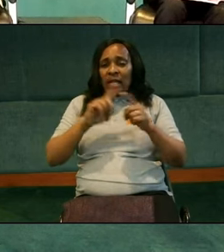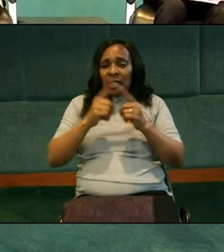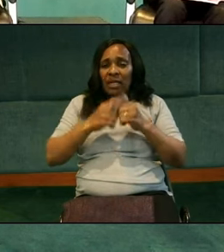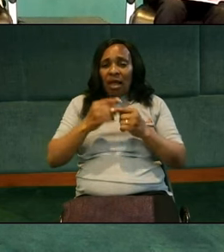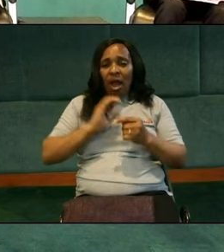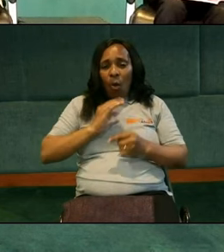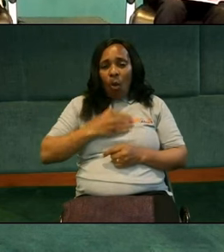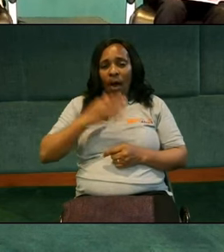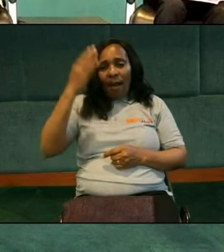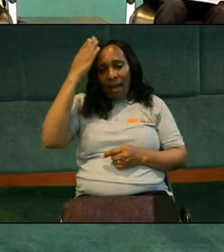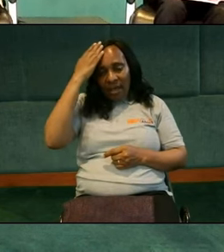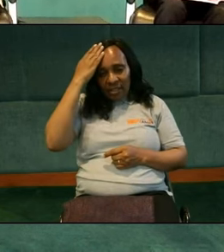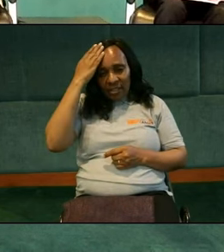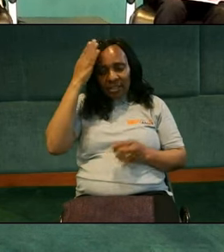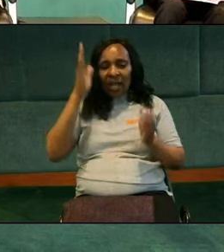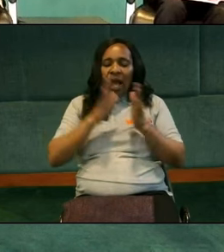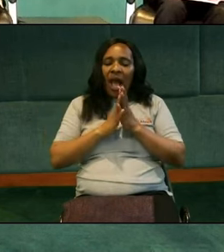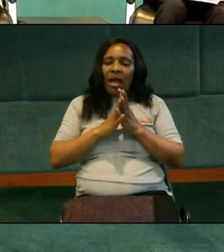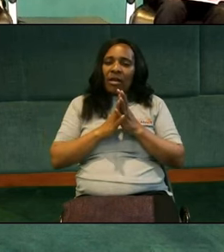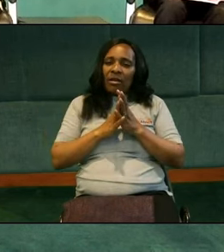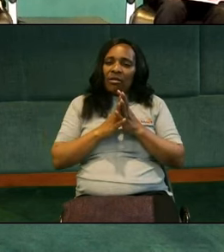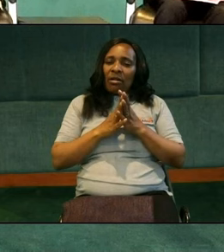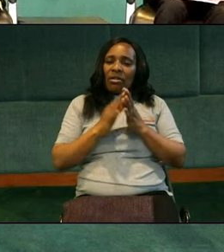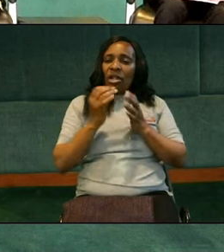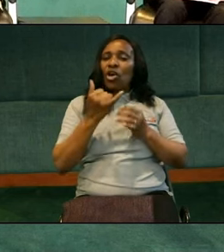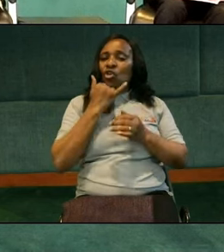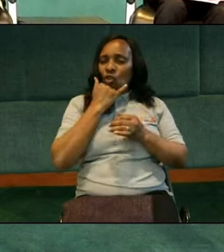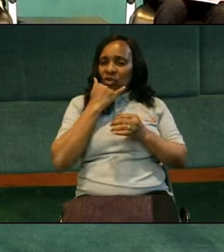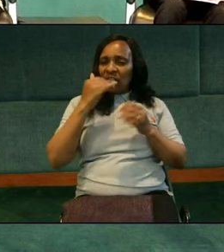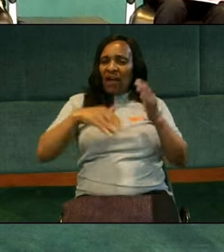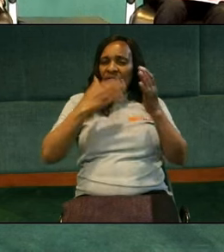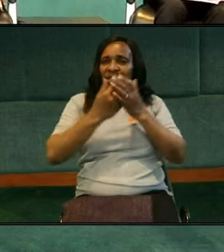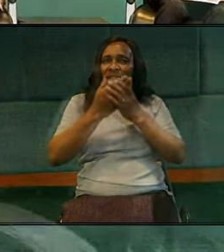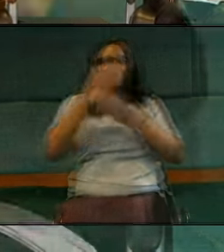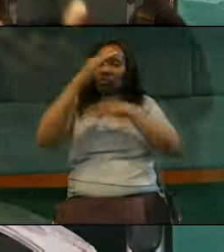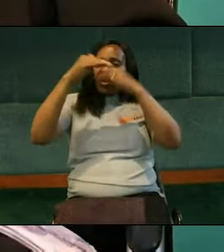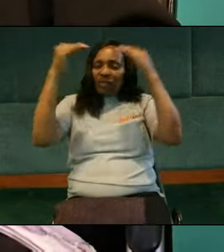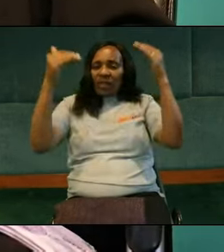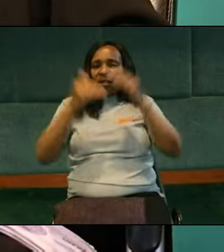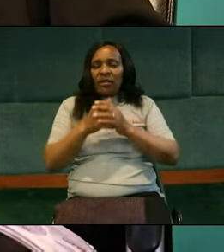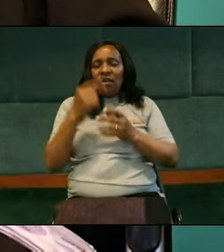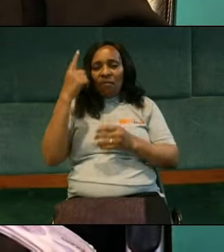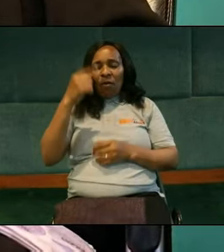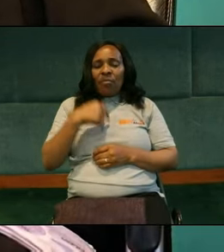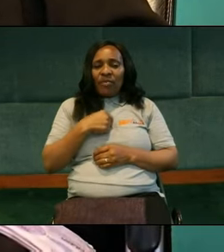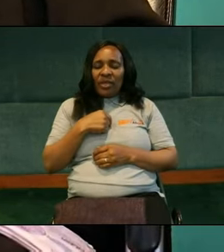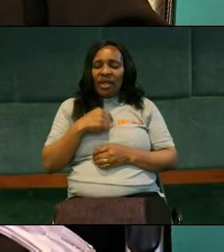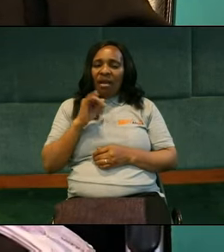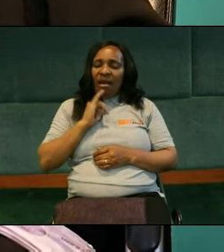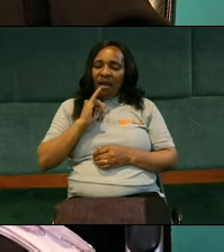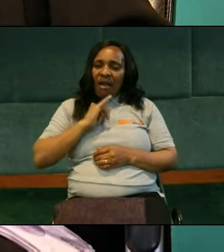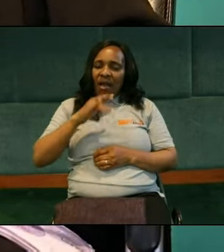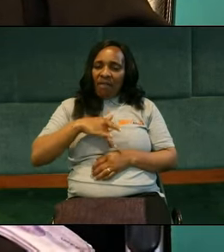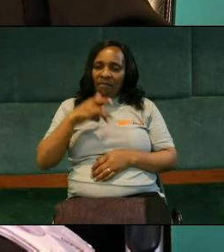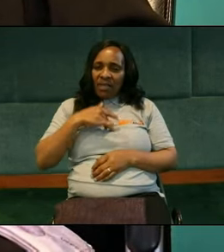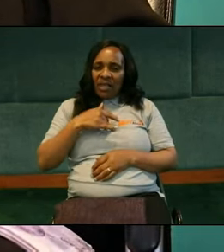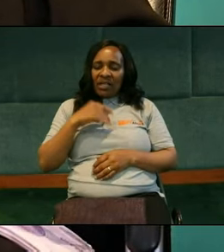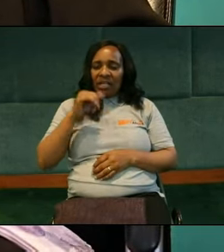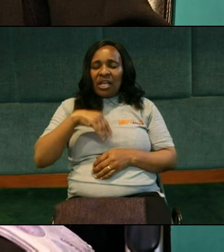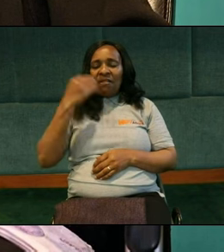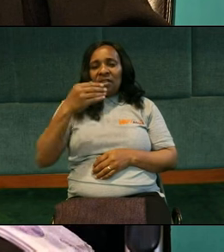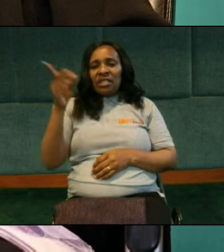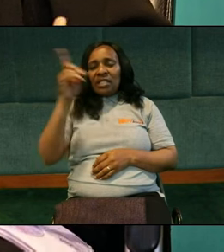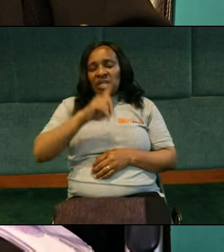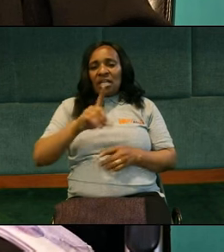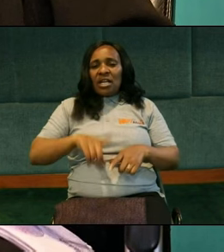heads and our guilt has reached to the heavens." For me, for this verse, I feel like in our day-to-day lives,